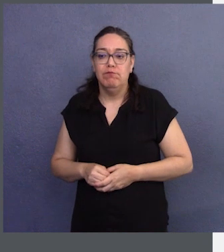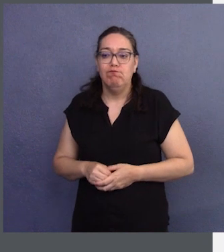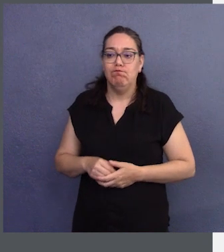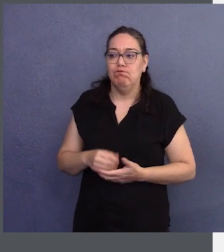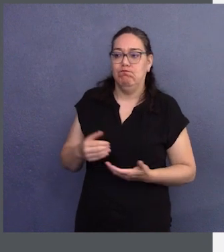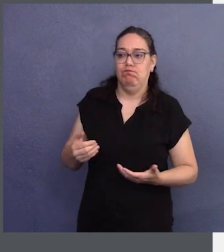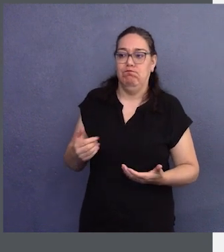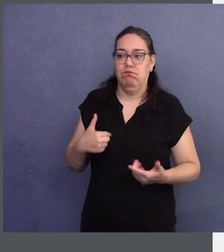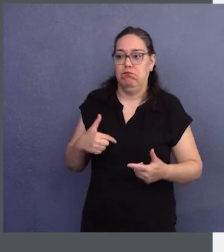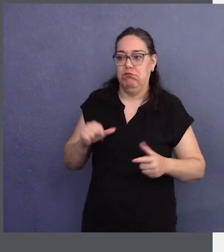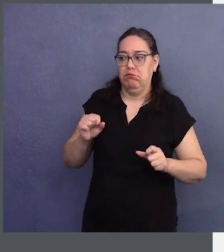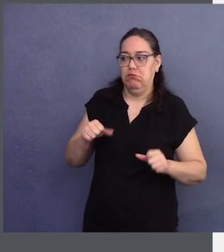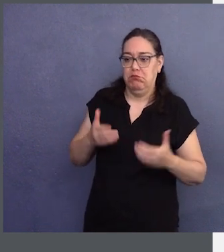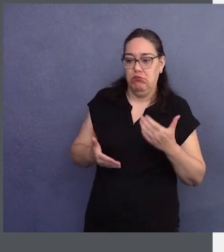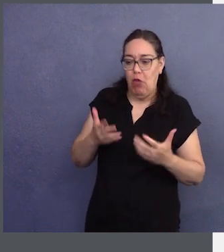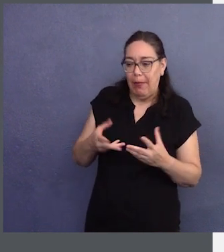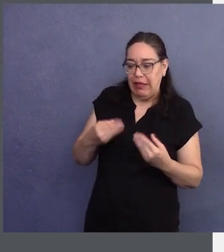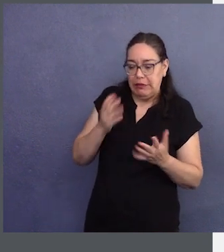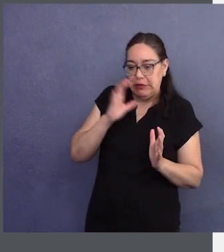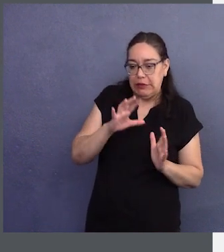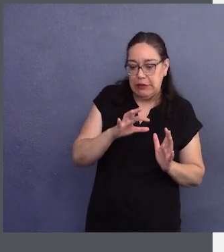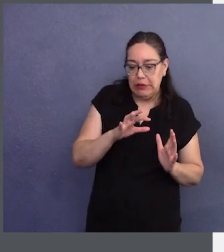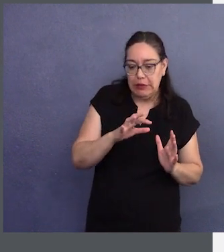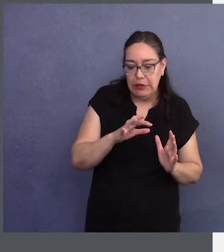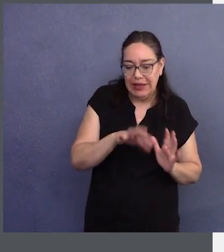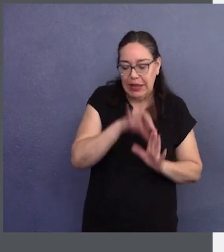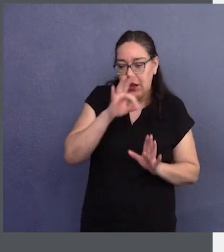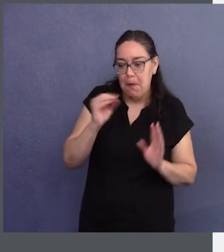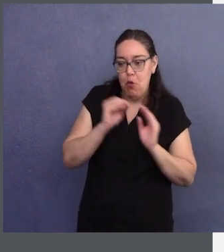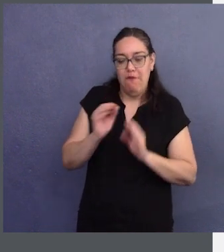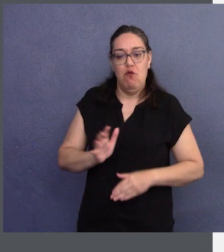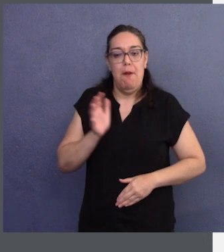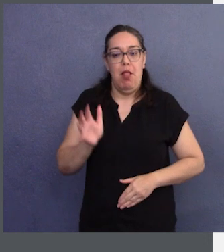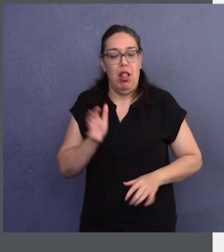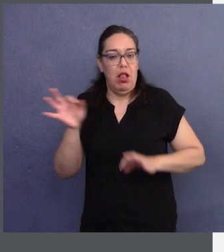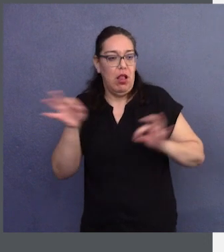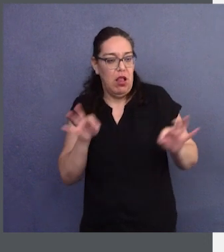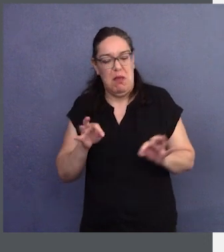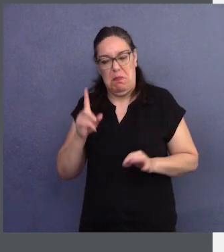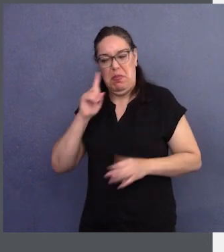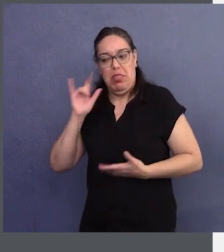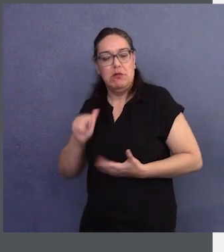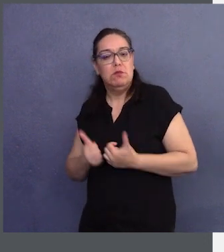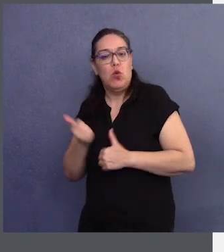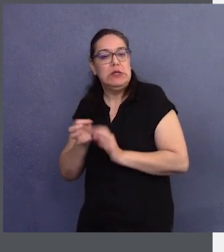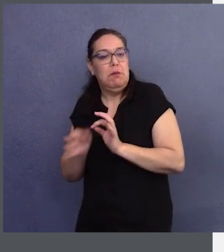I can probably get you guys some more formal definition of that, but I think that's the simplest way to